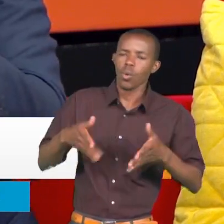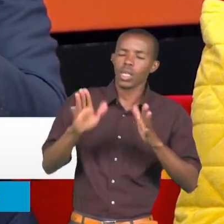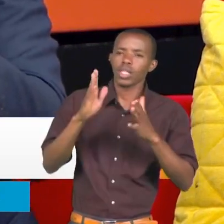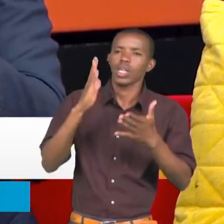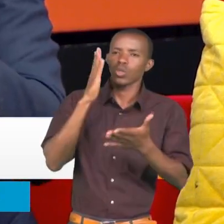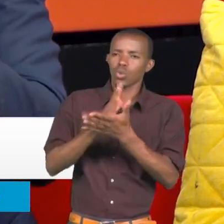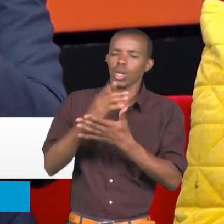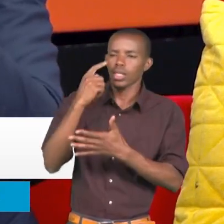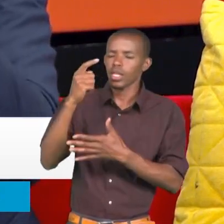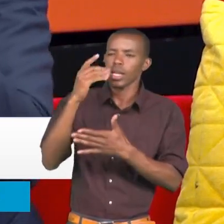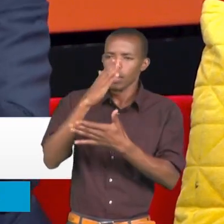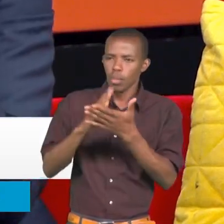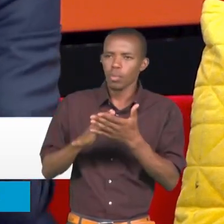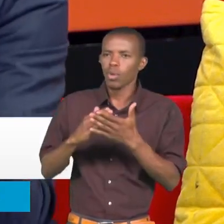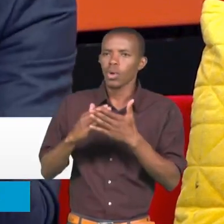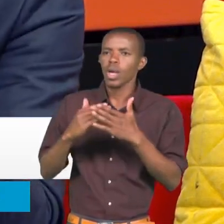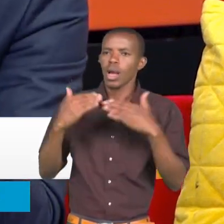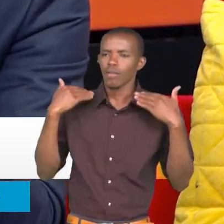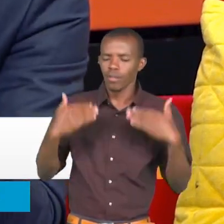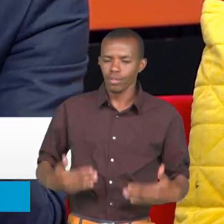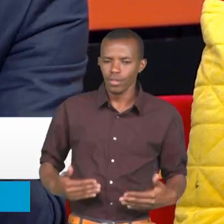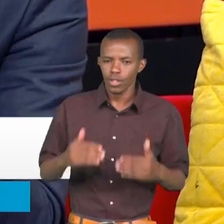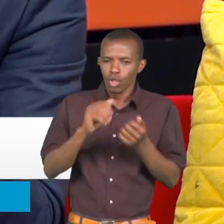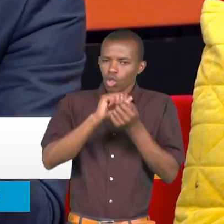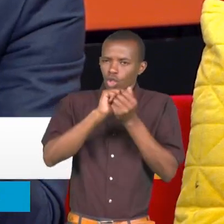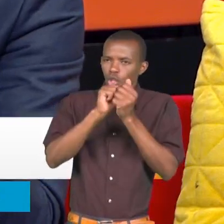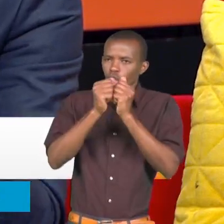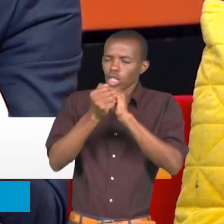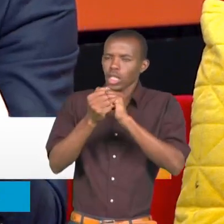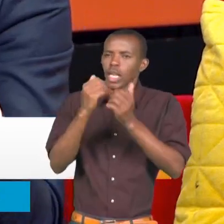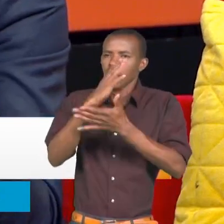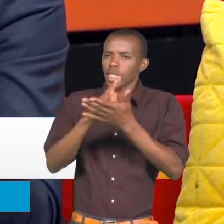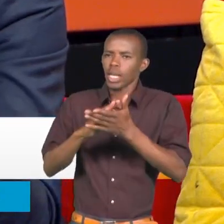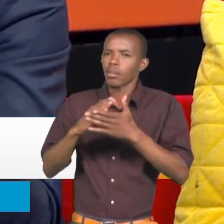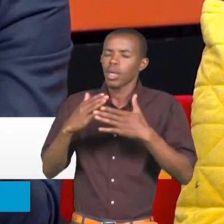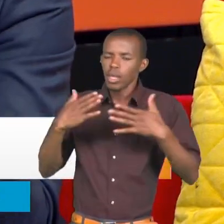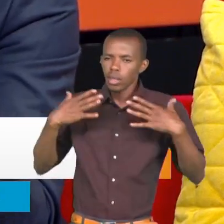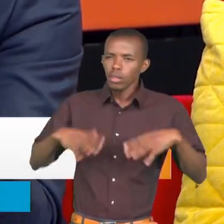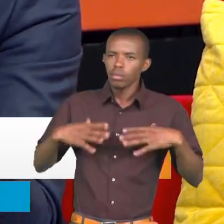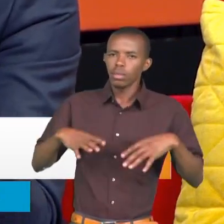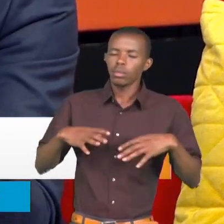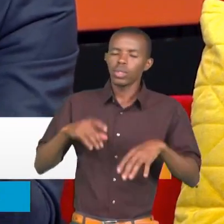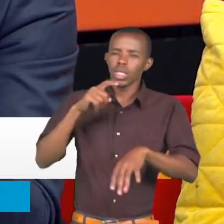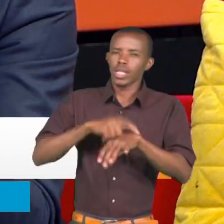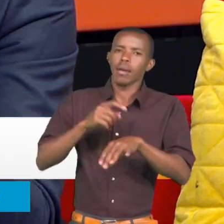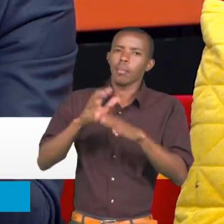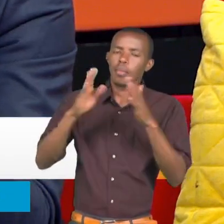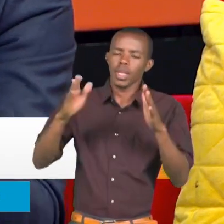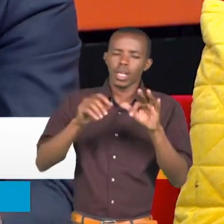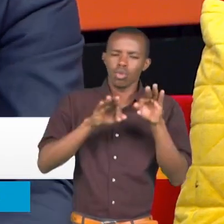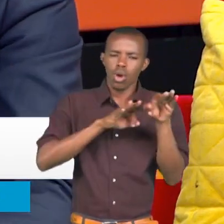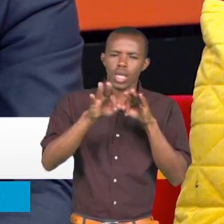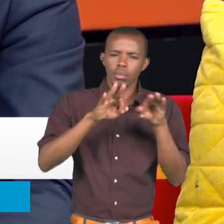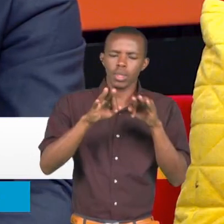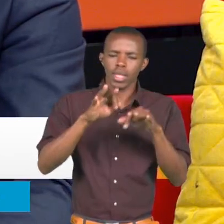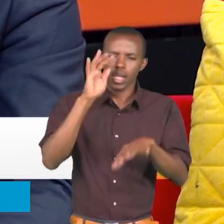you've seen even some people, their physical attributes actually change. Some people actually react to these things big time. Maybe you can tell us more about the side